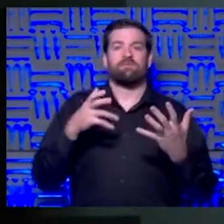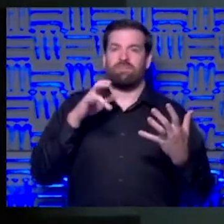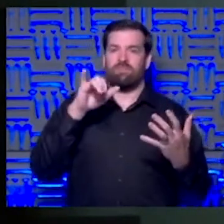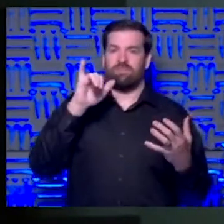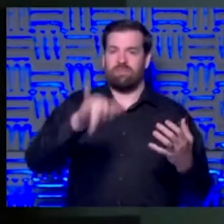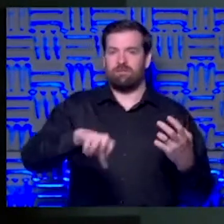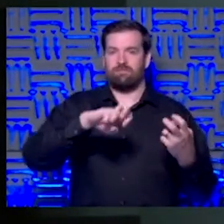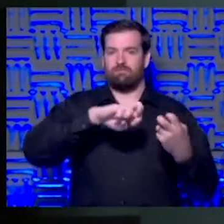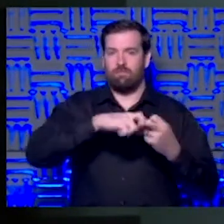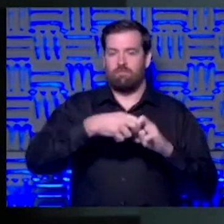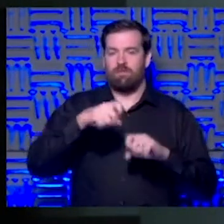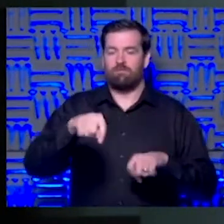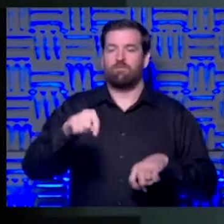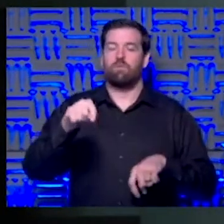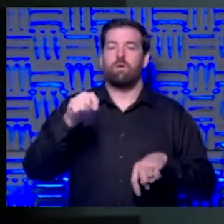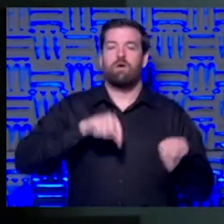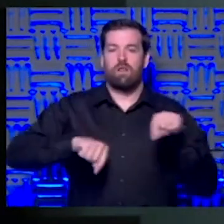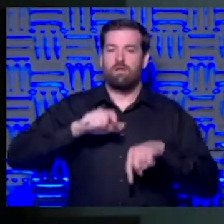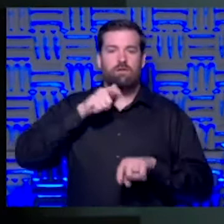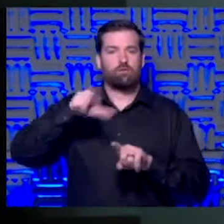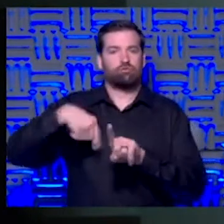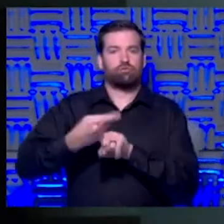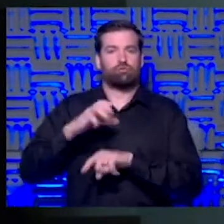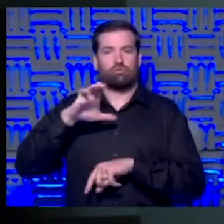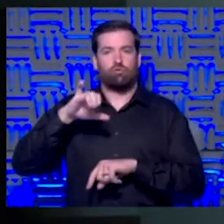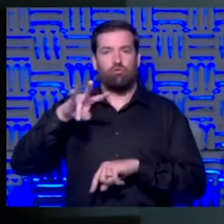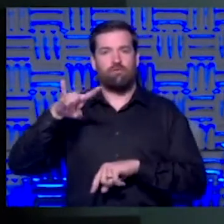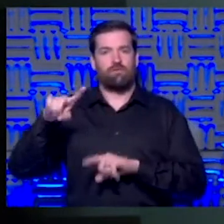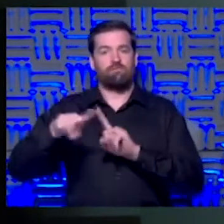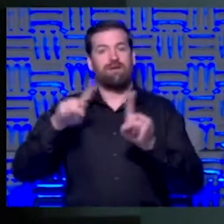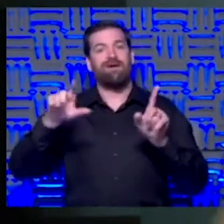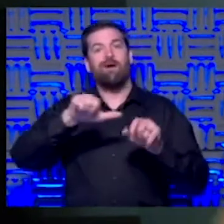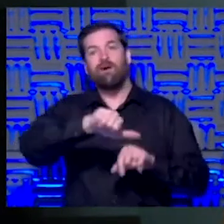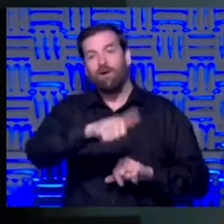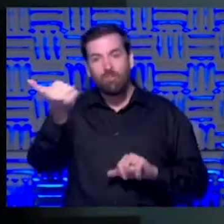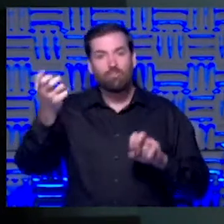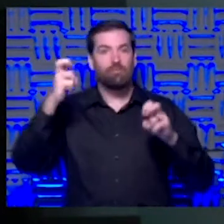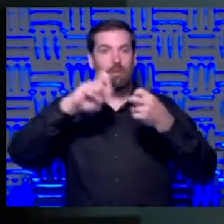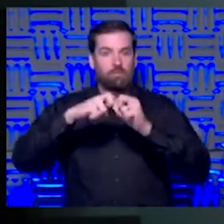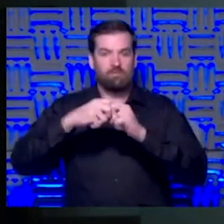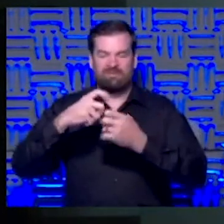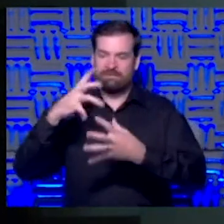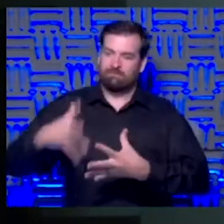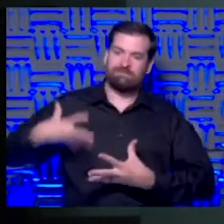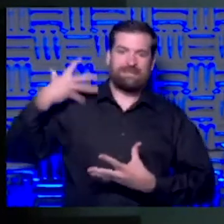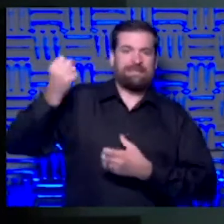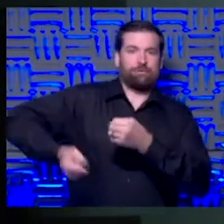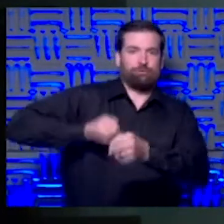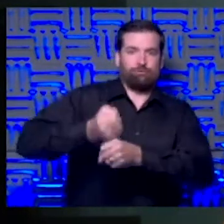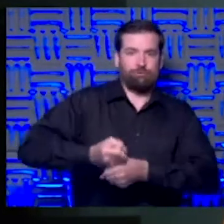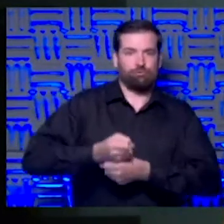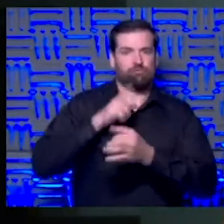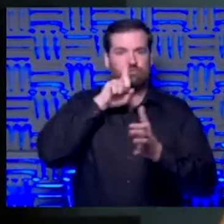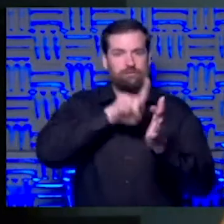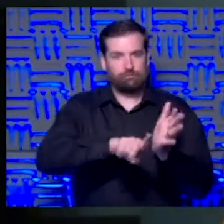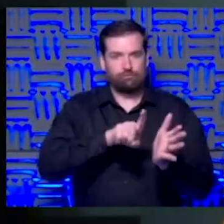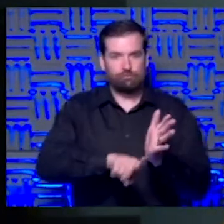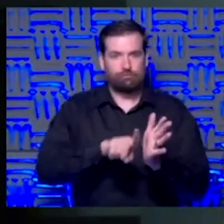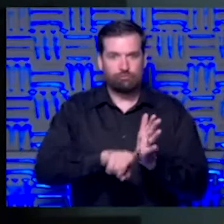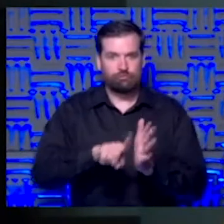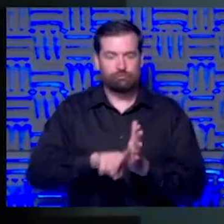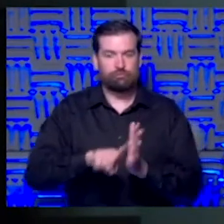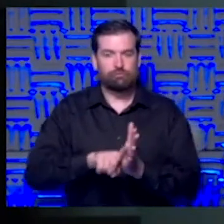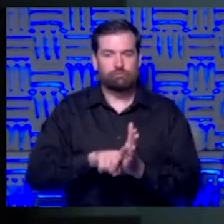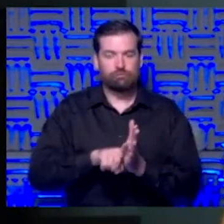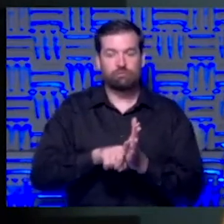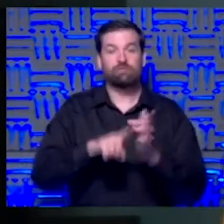we then have to take a step back and address some of these interrelated factors that we know through years of research undergird a lot of what we see. But